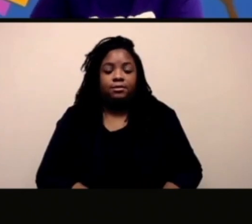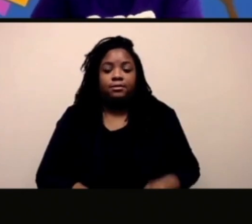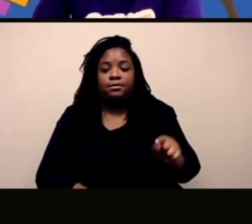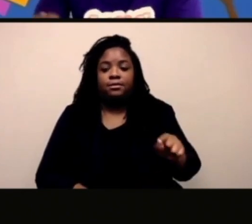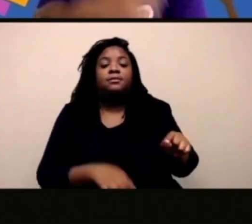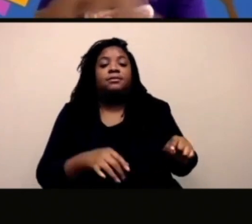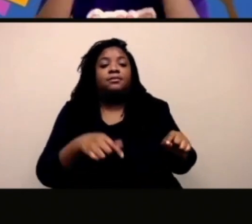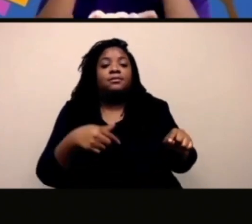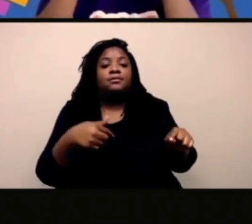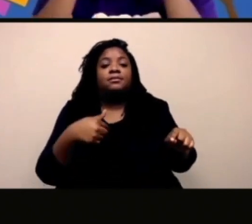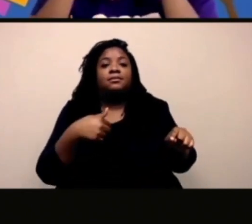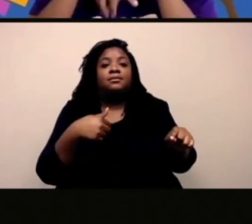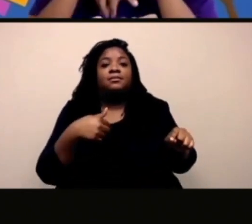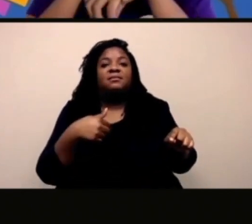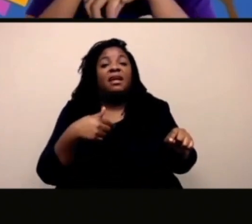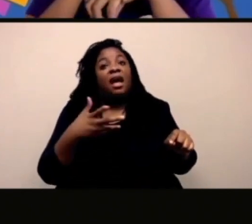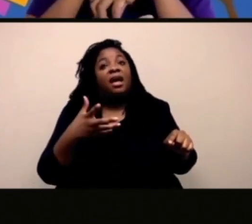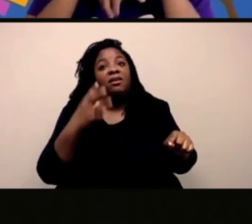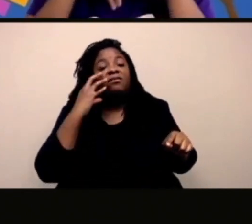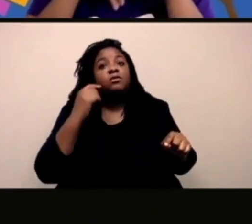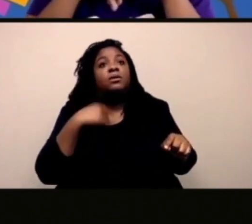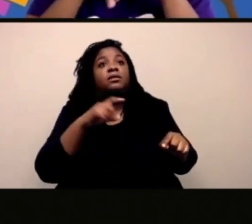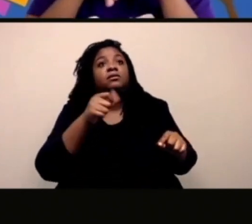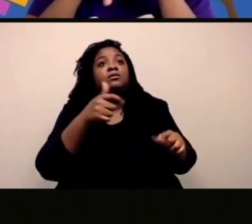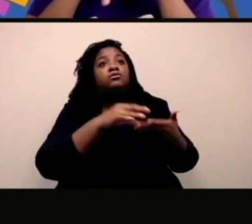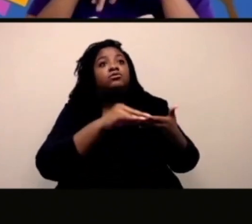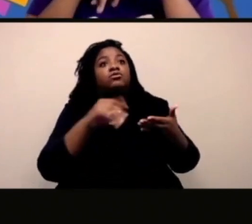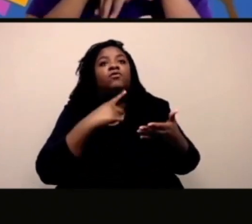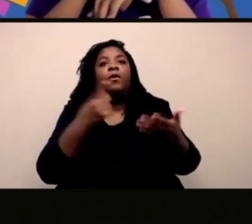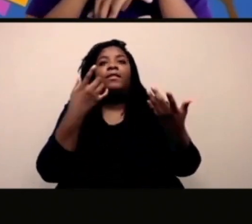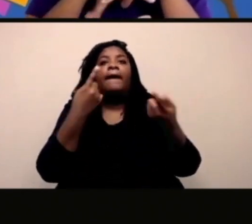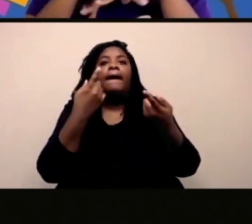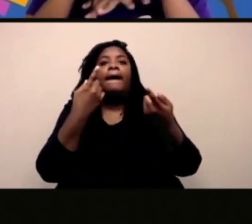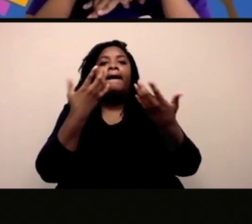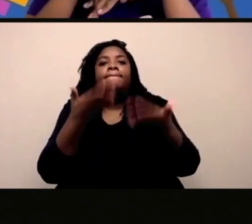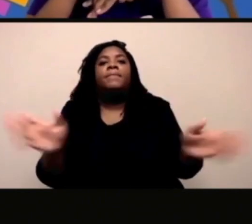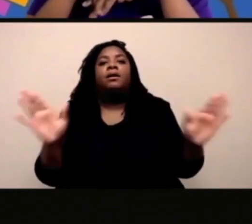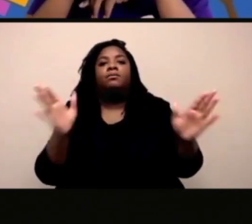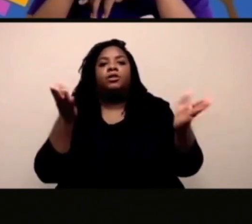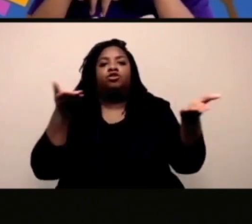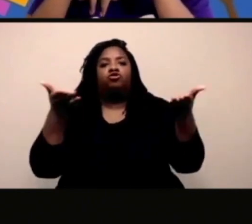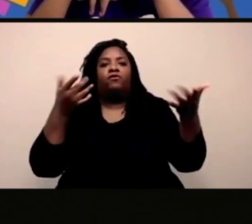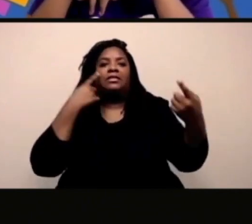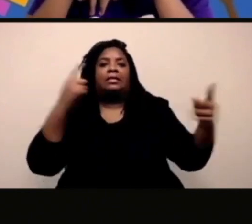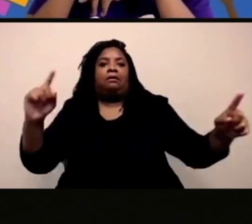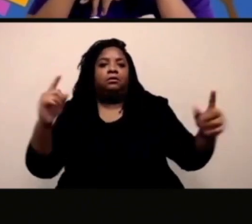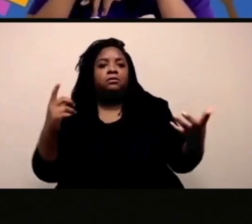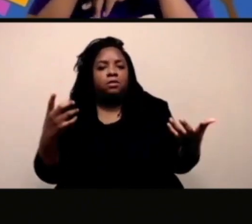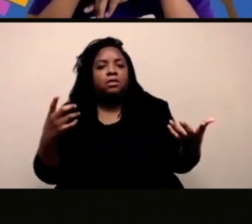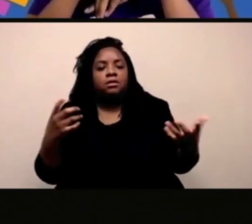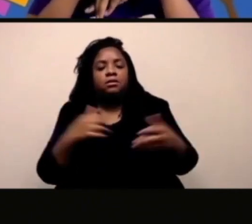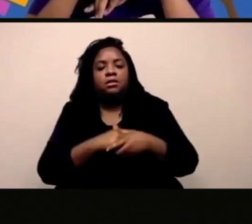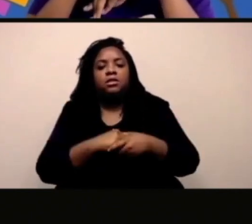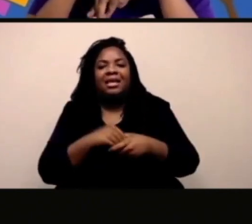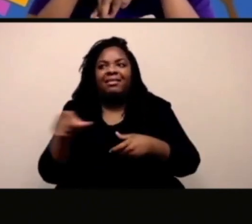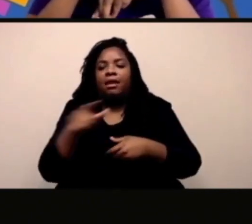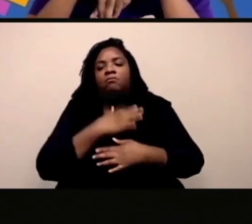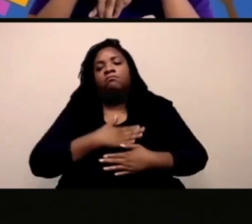I've had the kids do like public service announcements and different things, and just they have a great